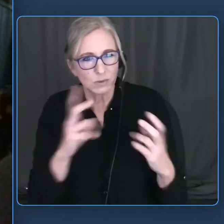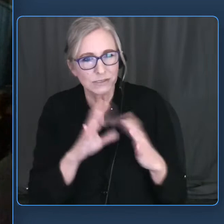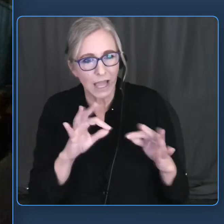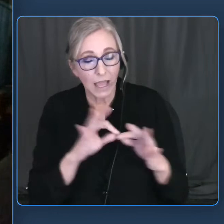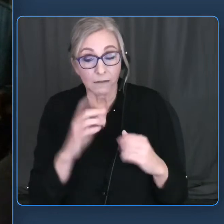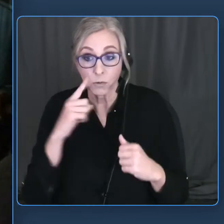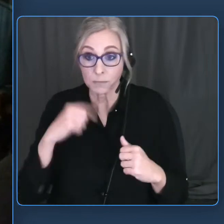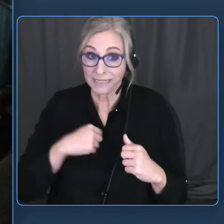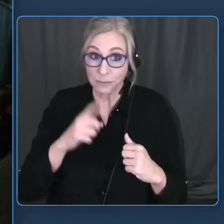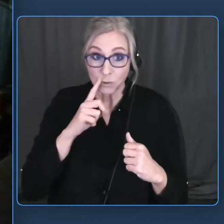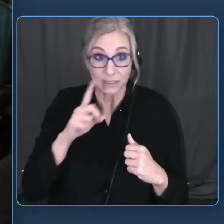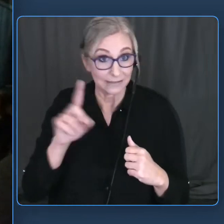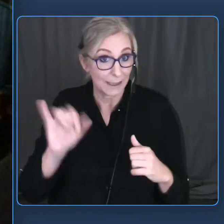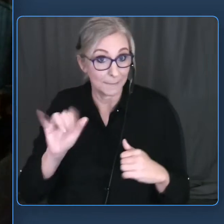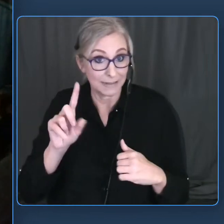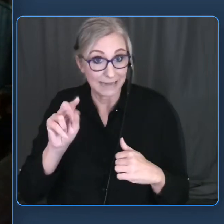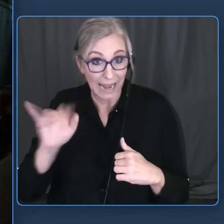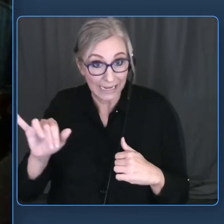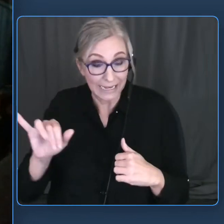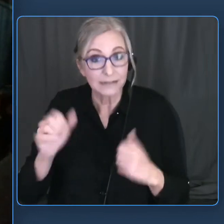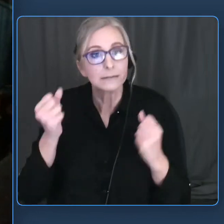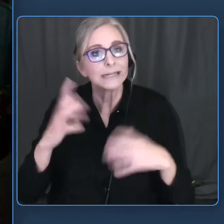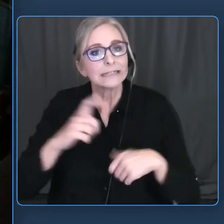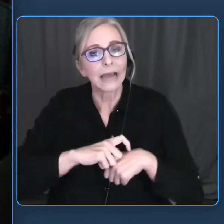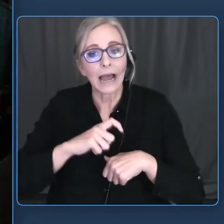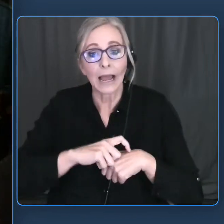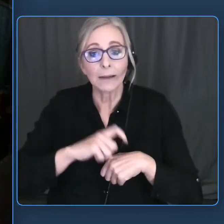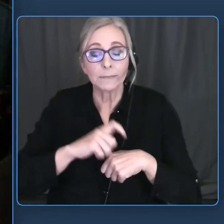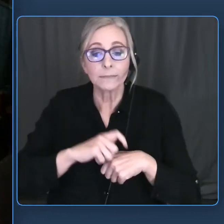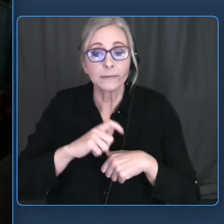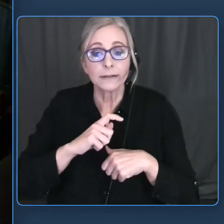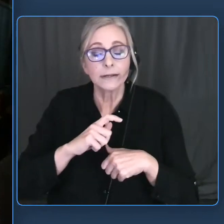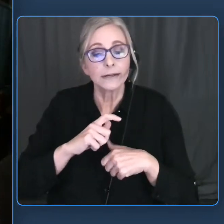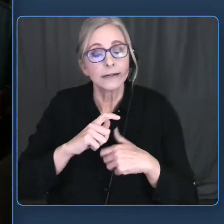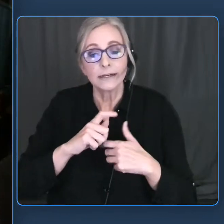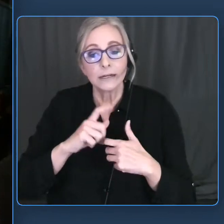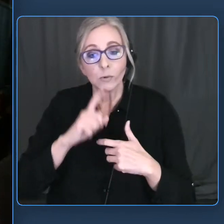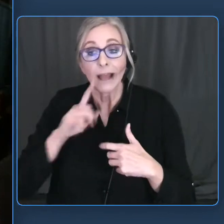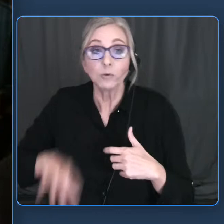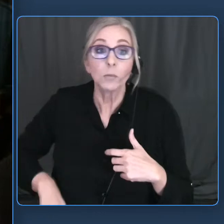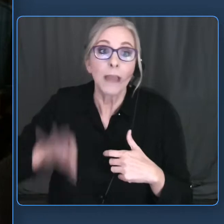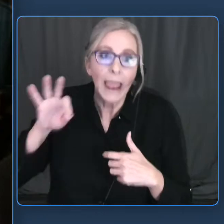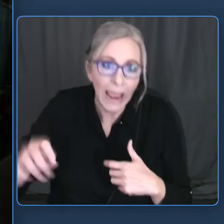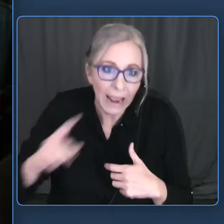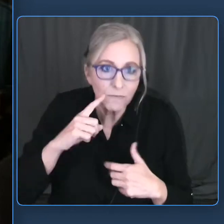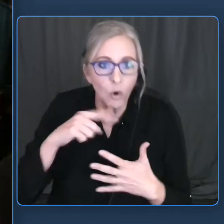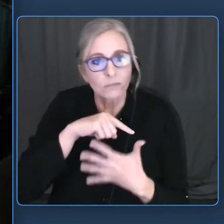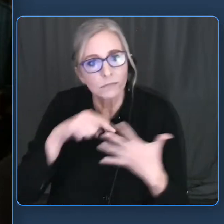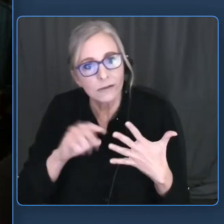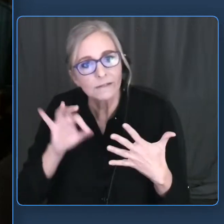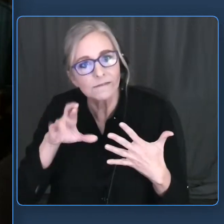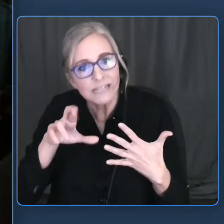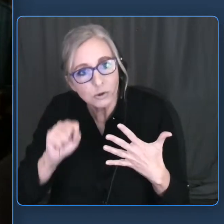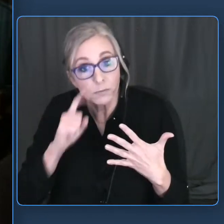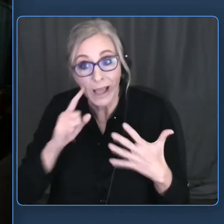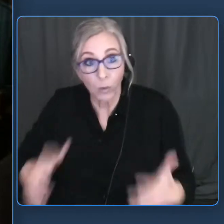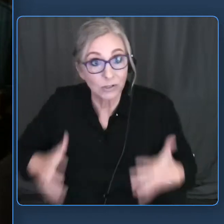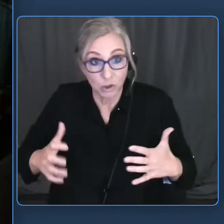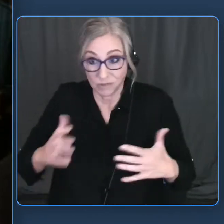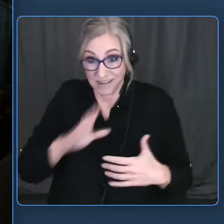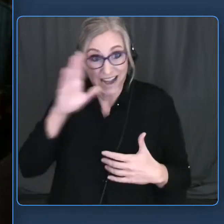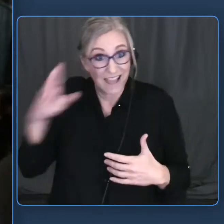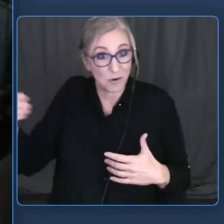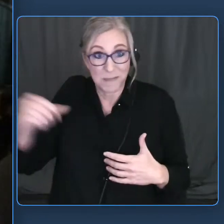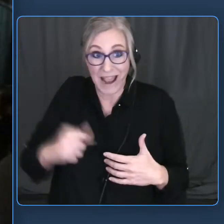for me, just like Danny, there are many times I'm paying for different features and things that happen on my wheelchair. My wheelchair has never been